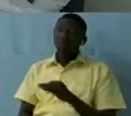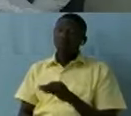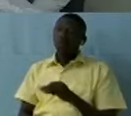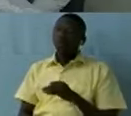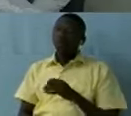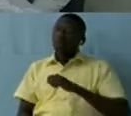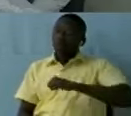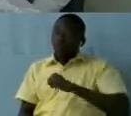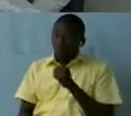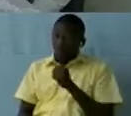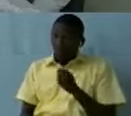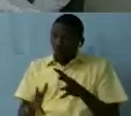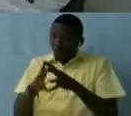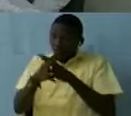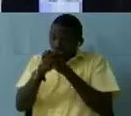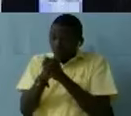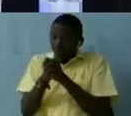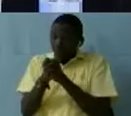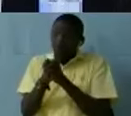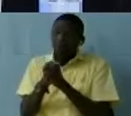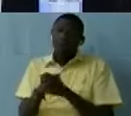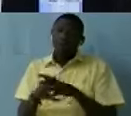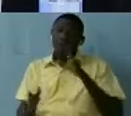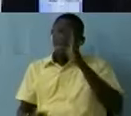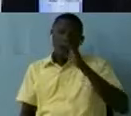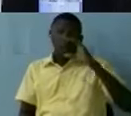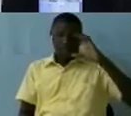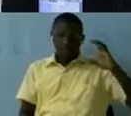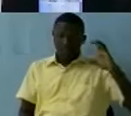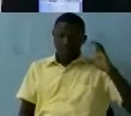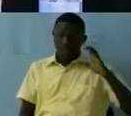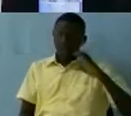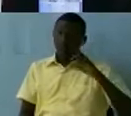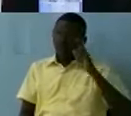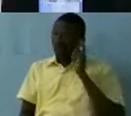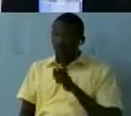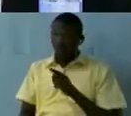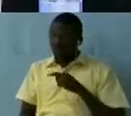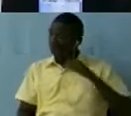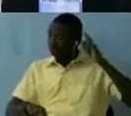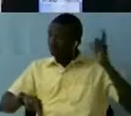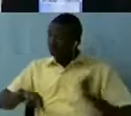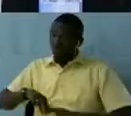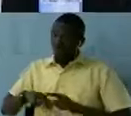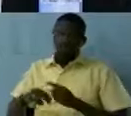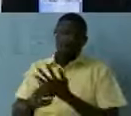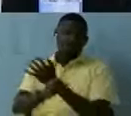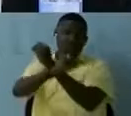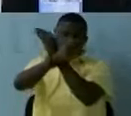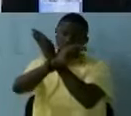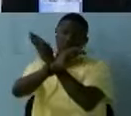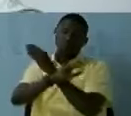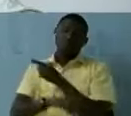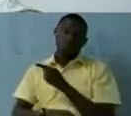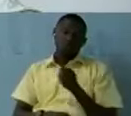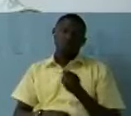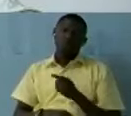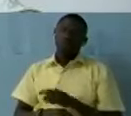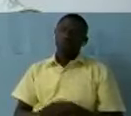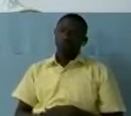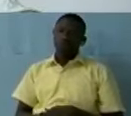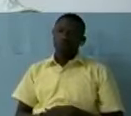ya sarto lulale ko ibe tongo lala umulu kane ni ibalanta puruka idanku TRRC. But we